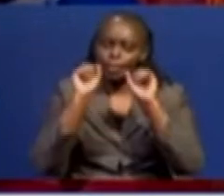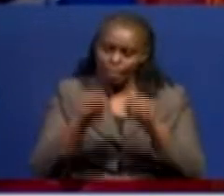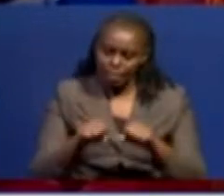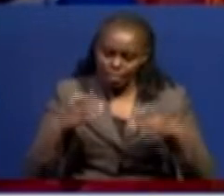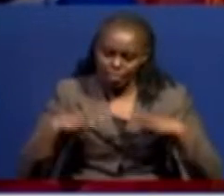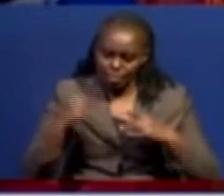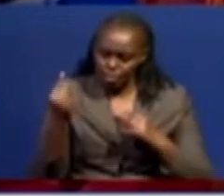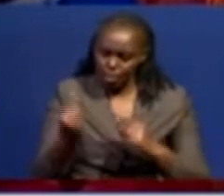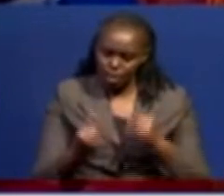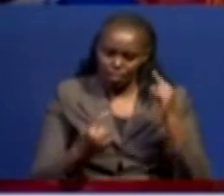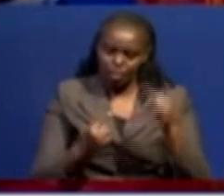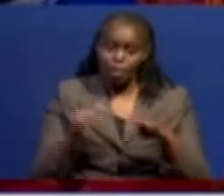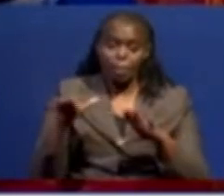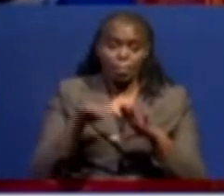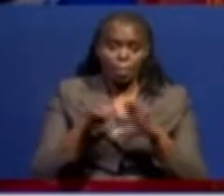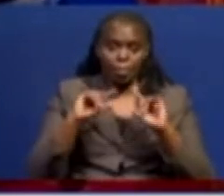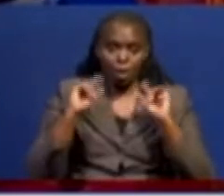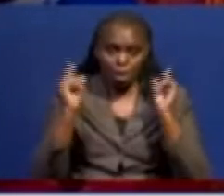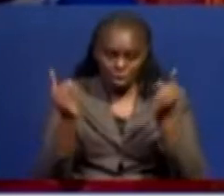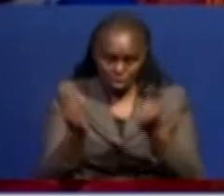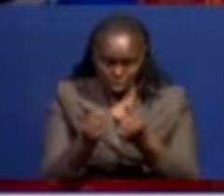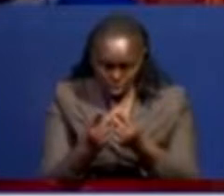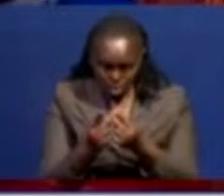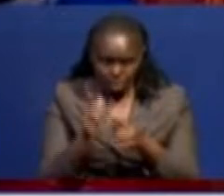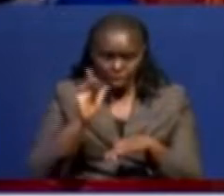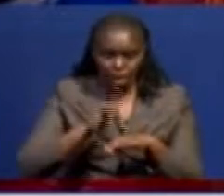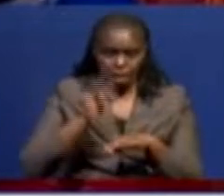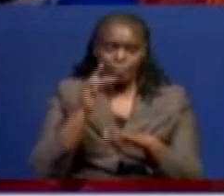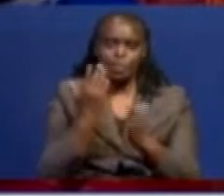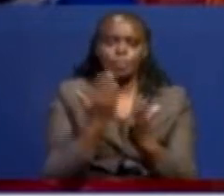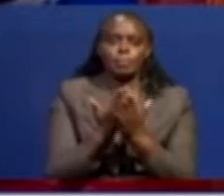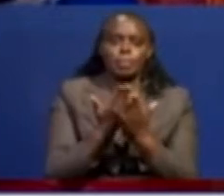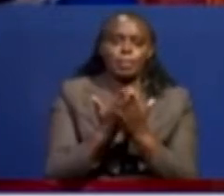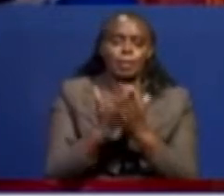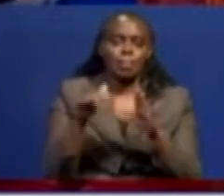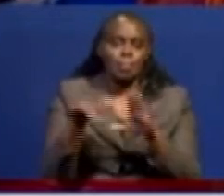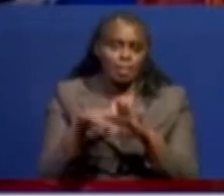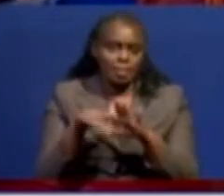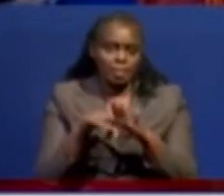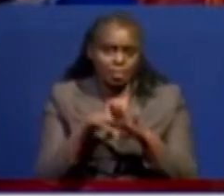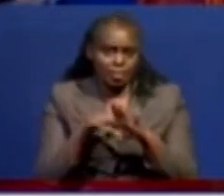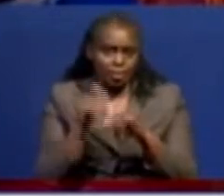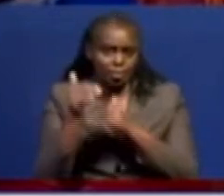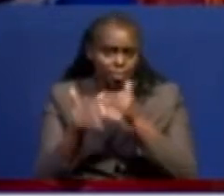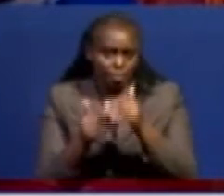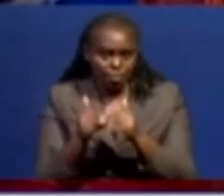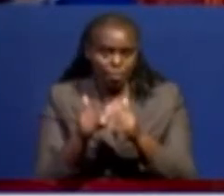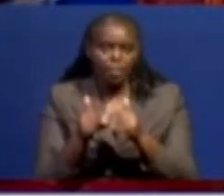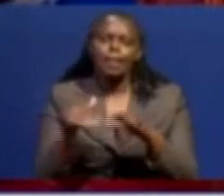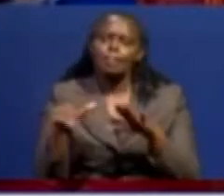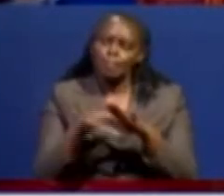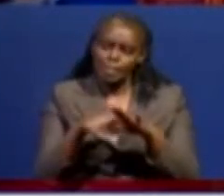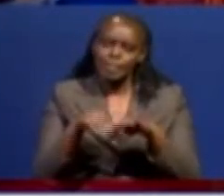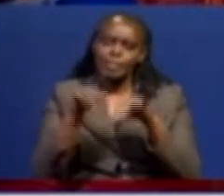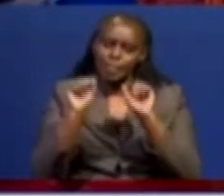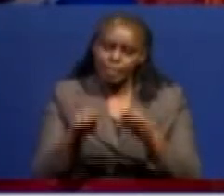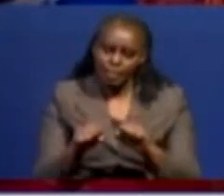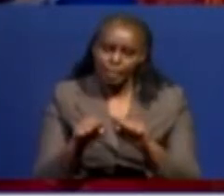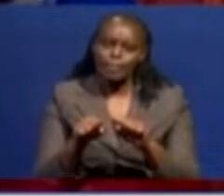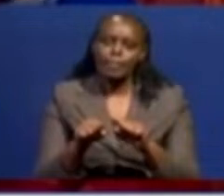rendered? Yes. Did all the members who were affected by the petition participate in that process?